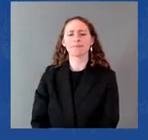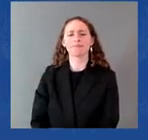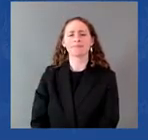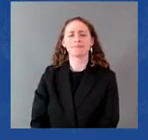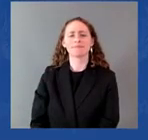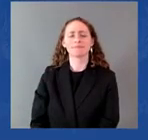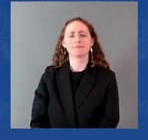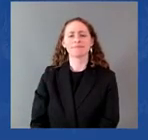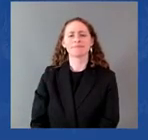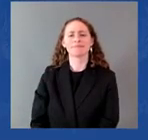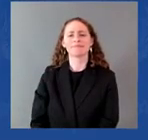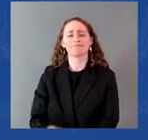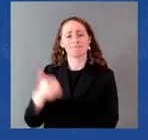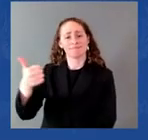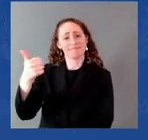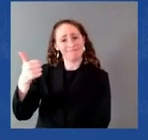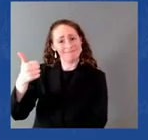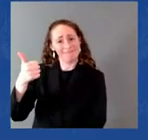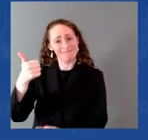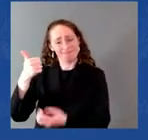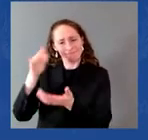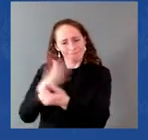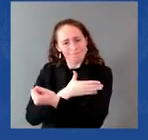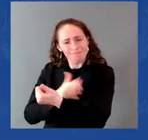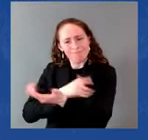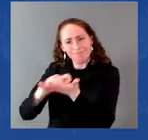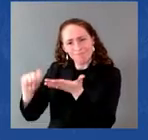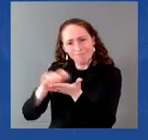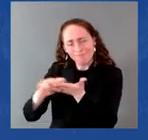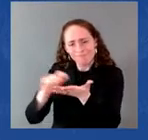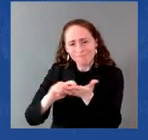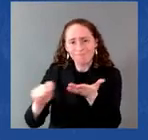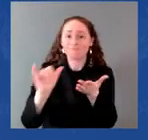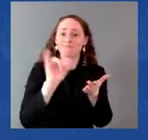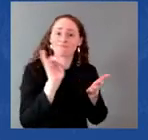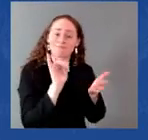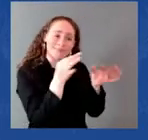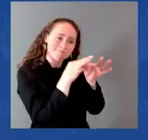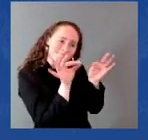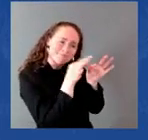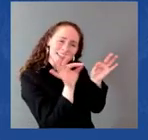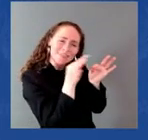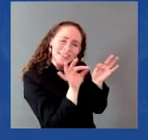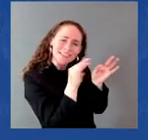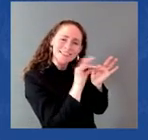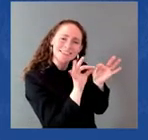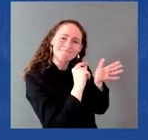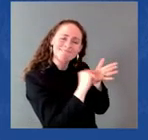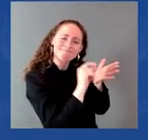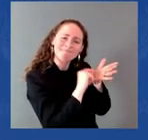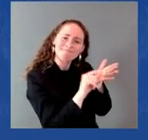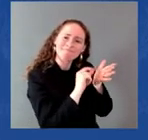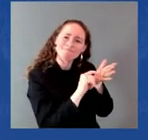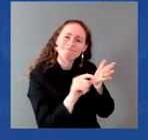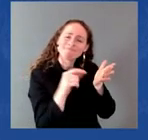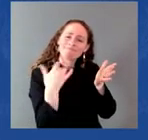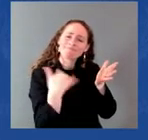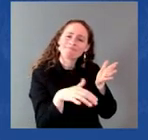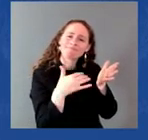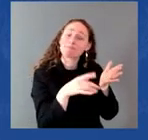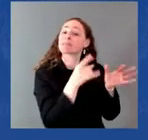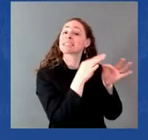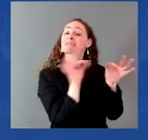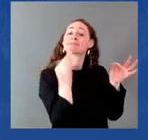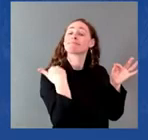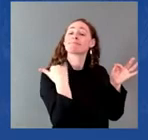leaves for good. No one leaves for good. Like every iconic artist, his work's going to endure and be discovered